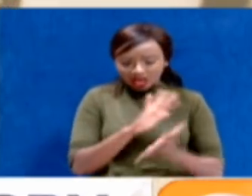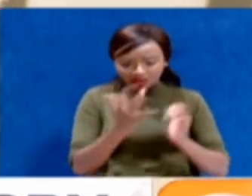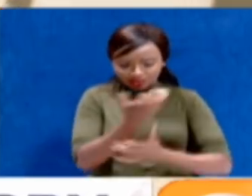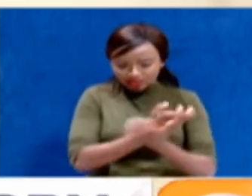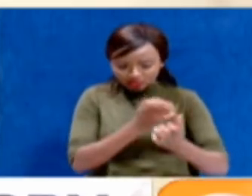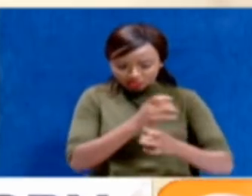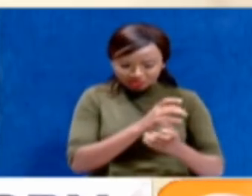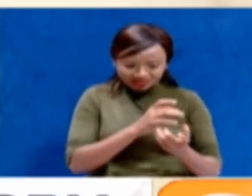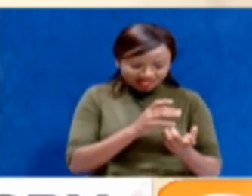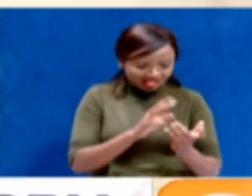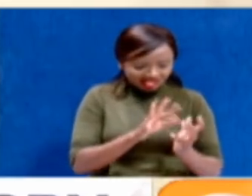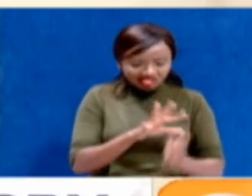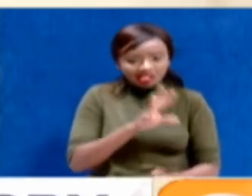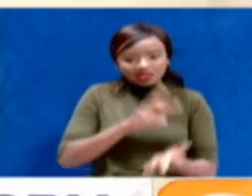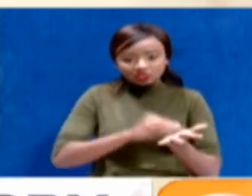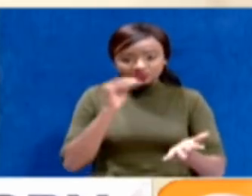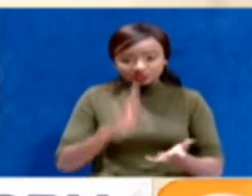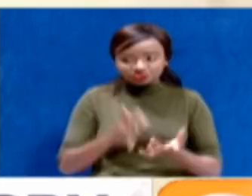it and decided that